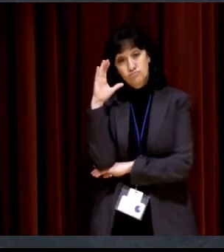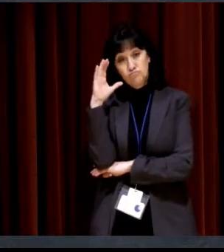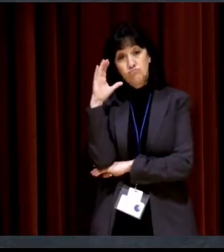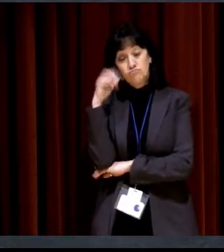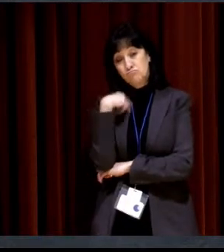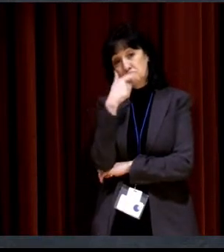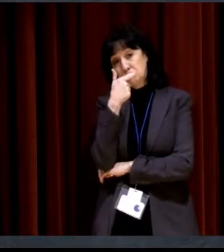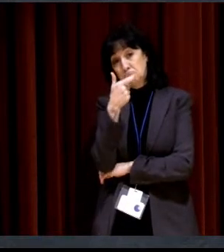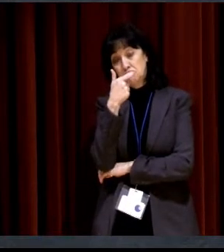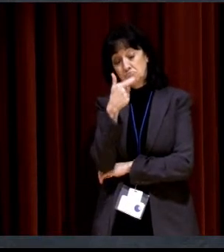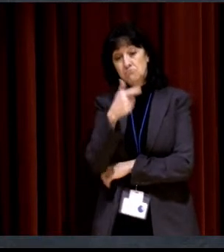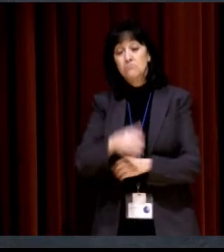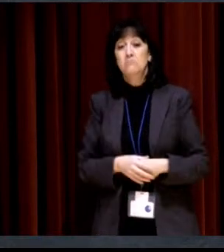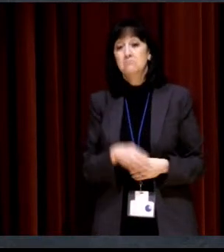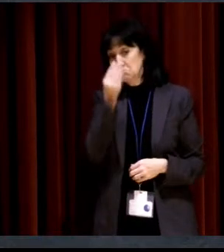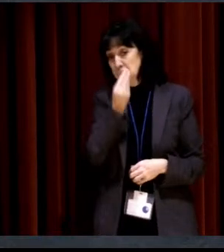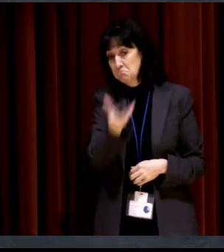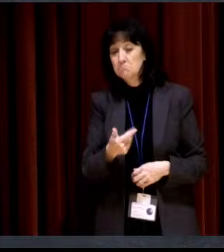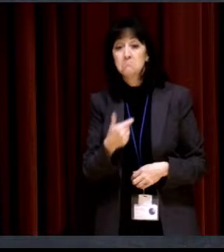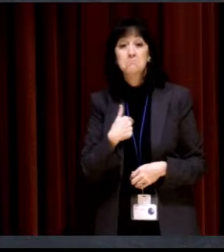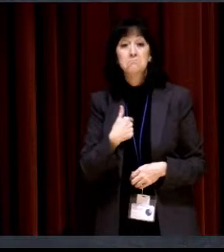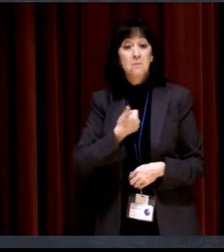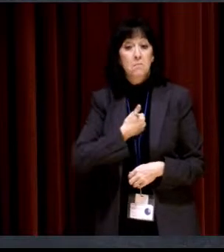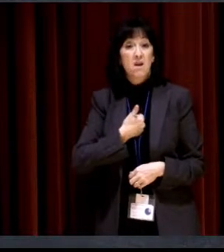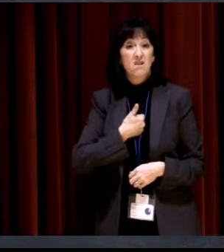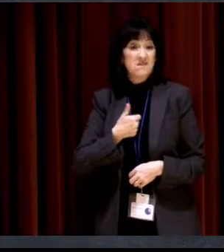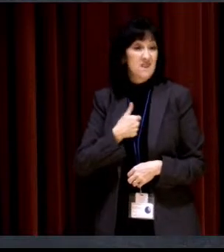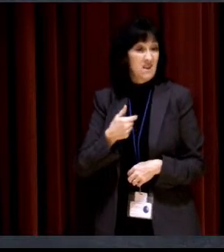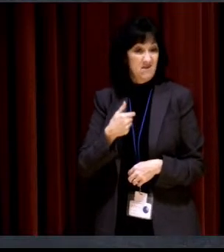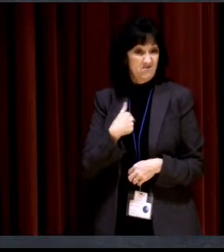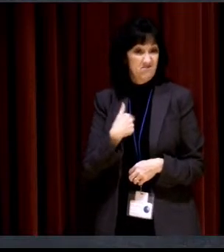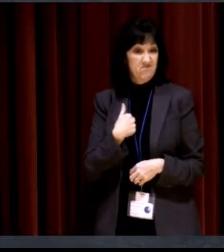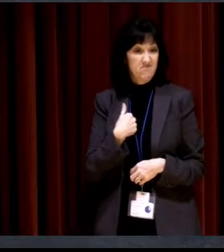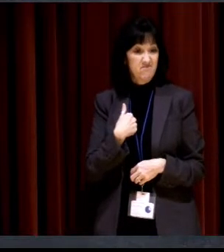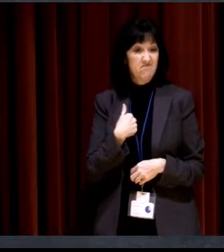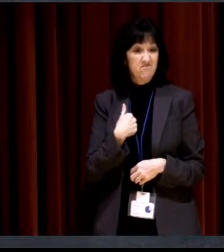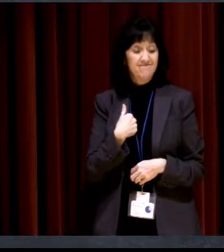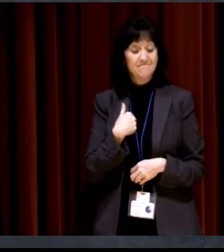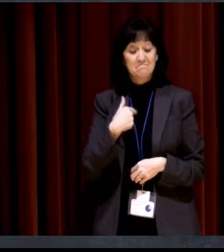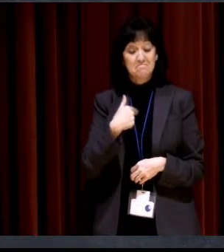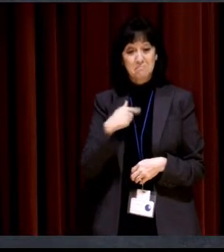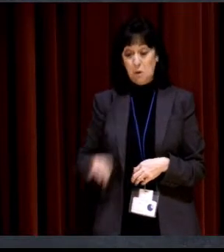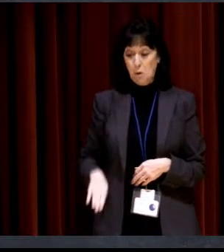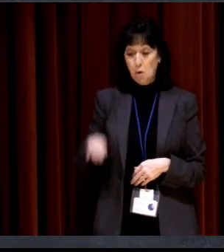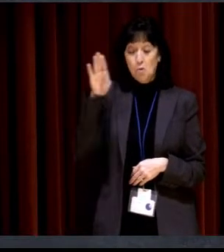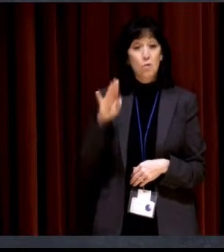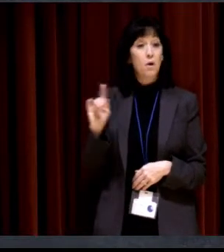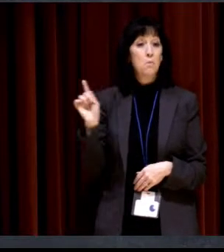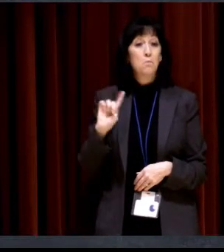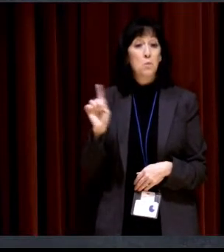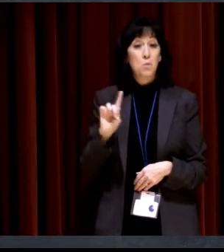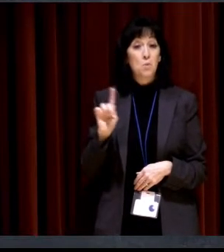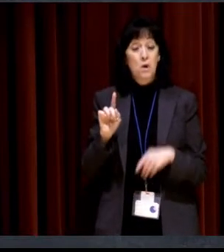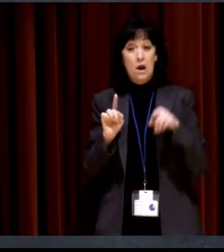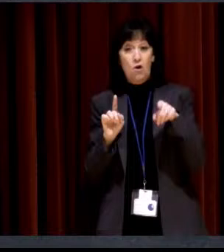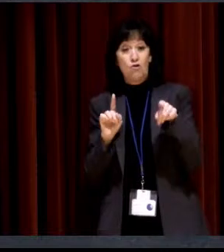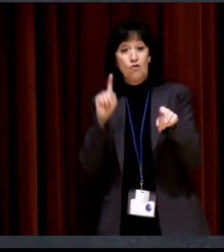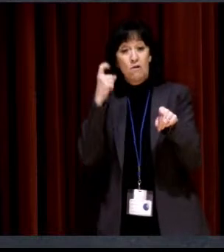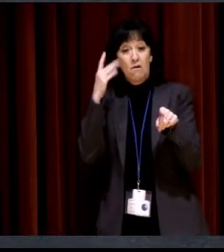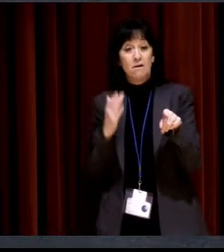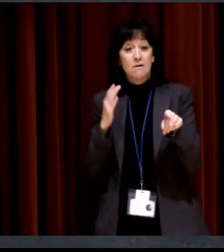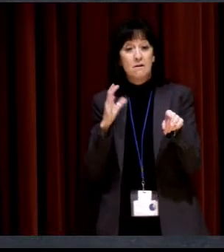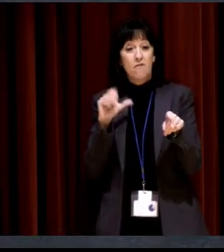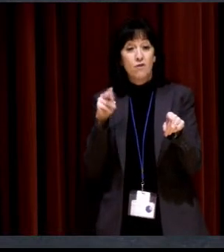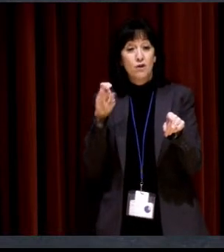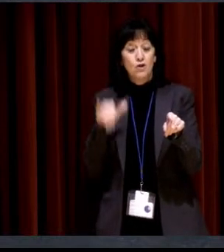I myself grew up around the corner from Governor Carney, so I live in the city